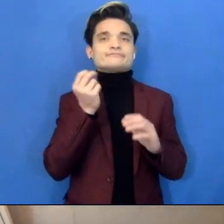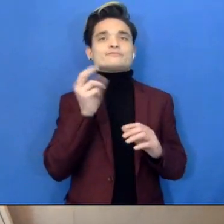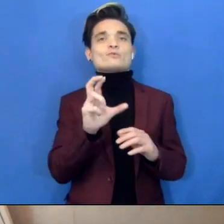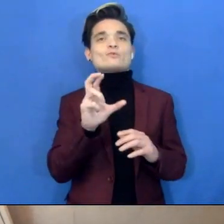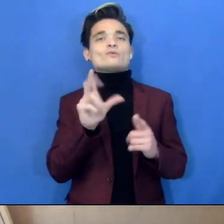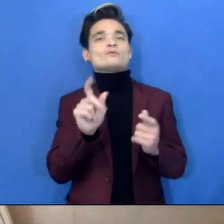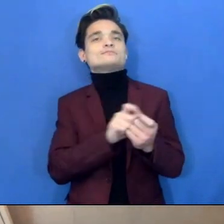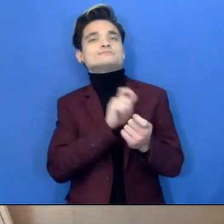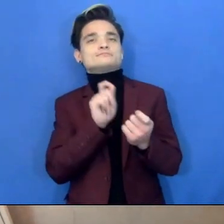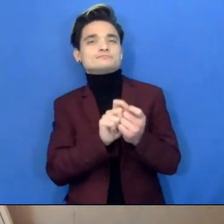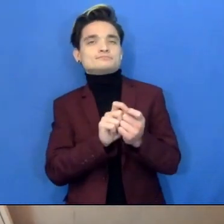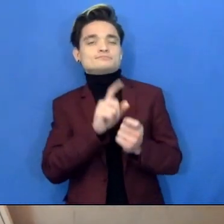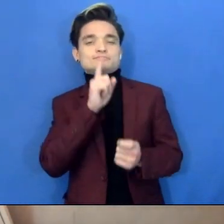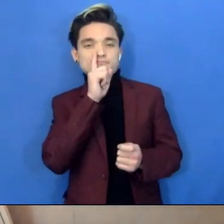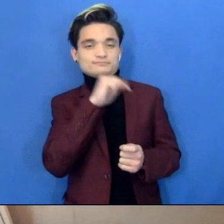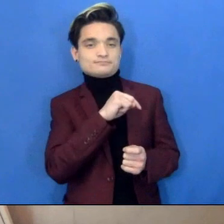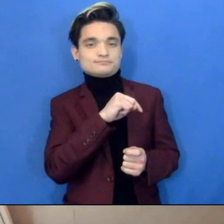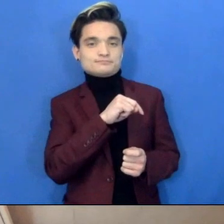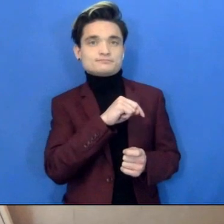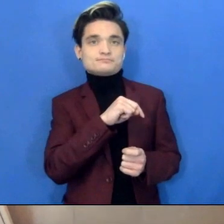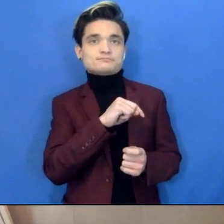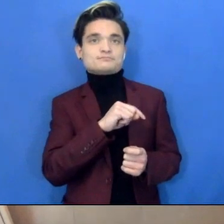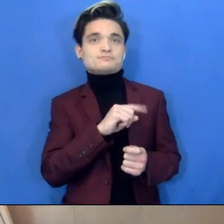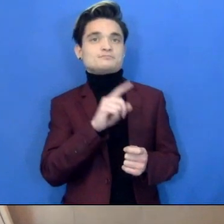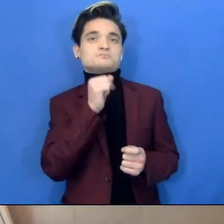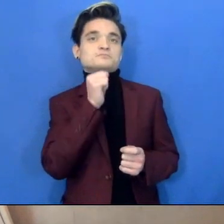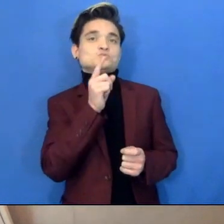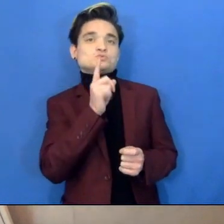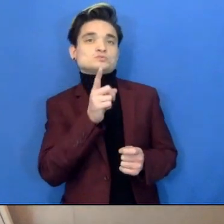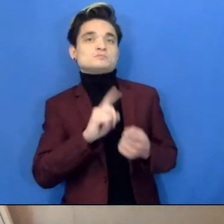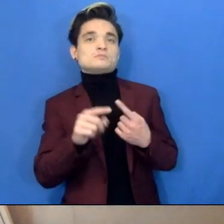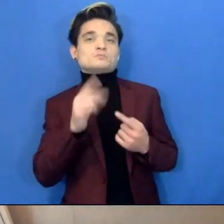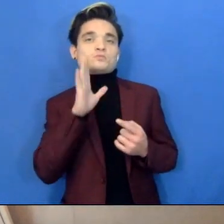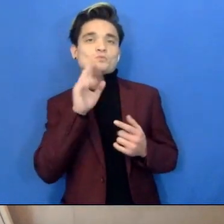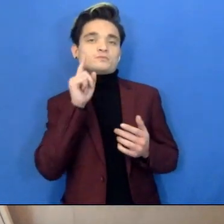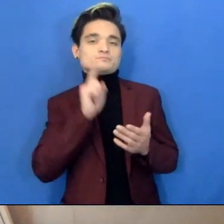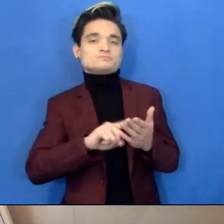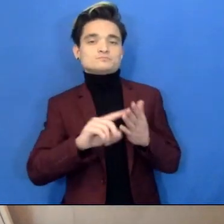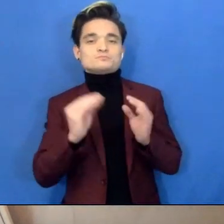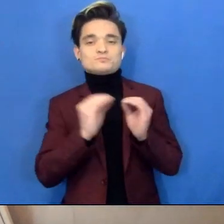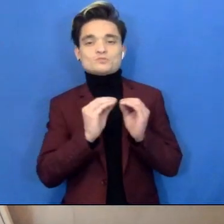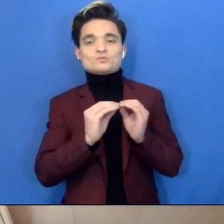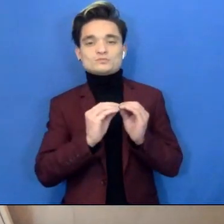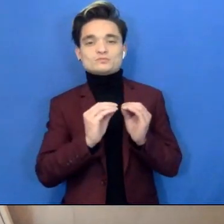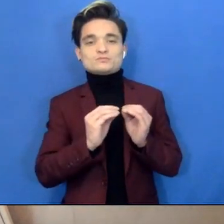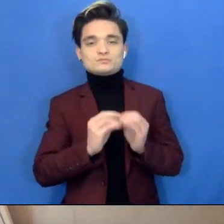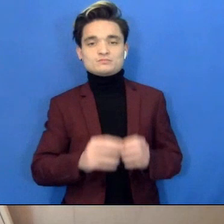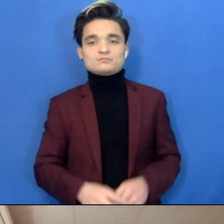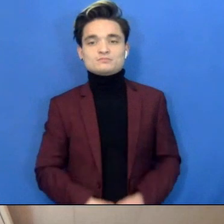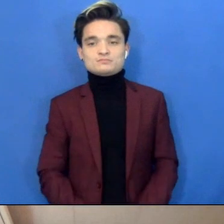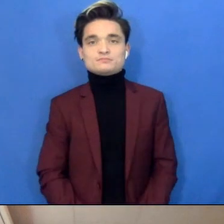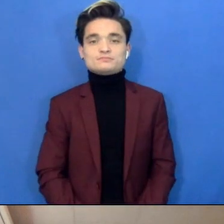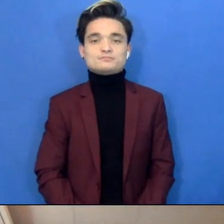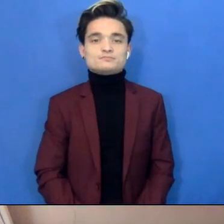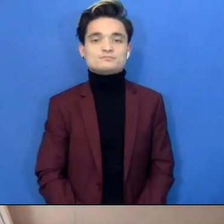know. I'm certainly going to look into that. I'll tell you when I find out. Okay, thank you. That was beautiful. Like the thought of